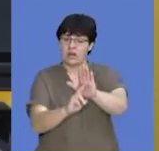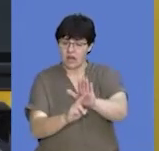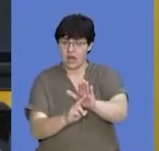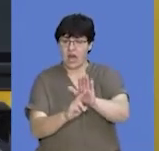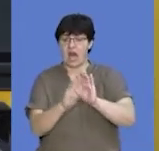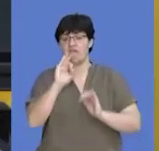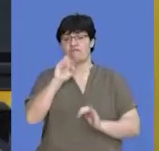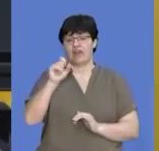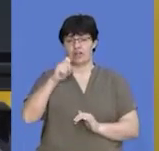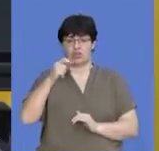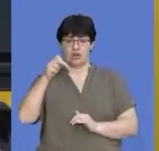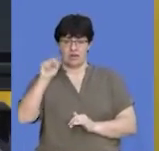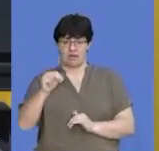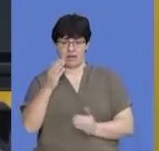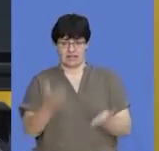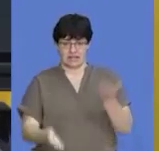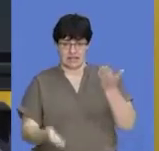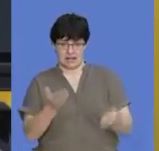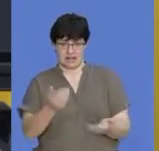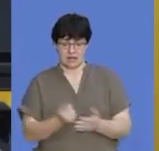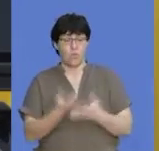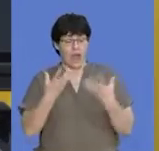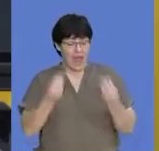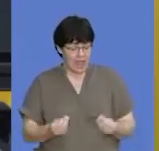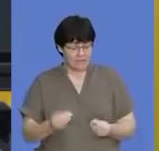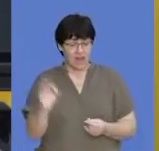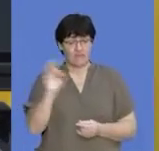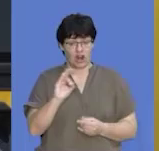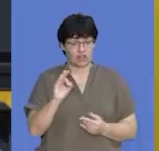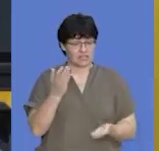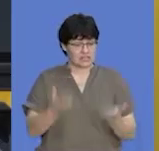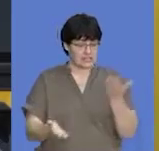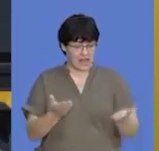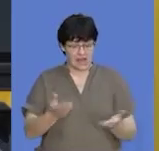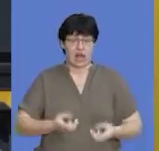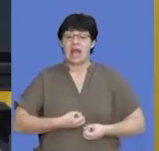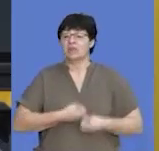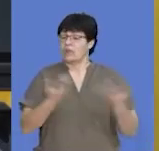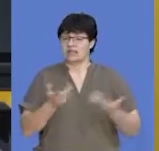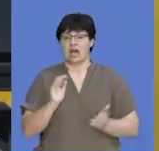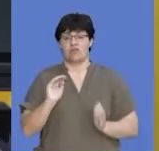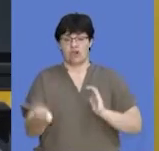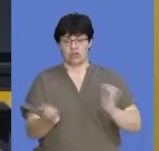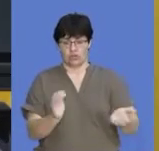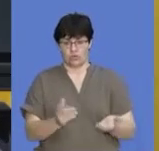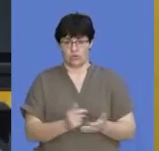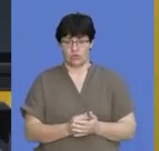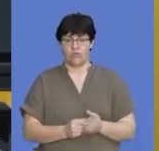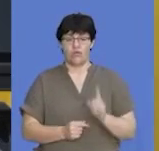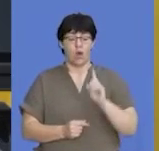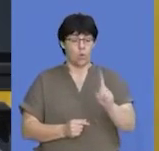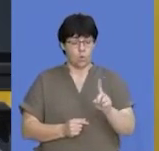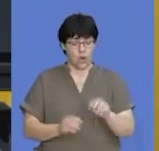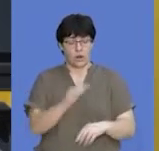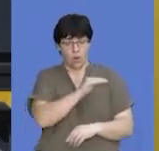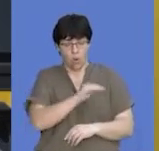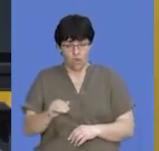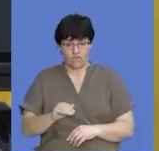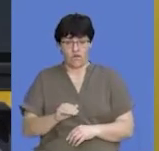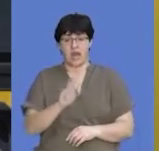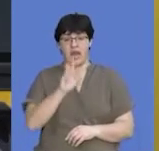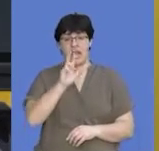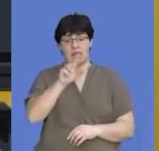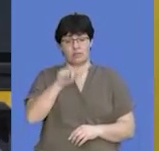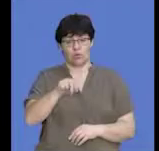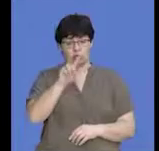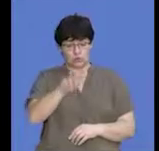fraction scale. When we have a fraction scale, we can express it as a ratio. 1 over 8.2